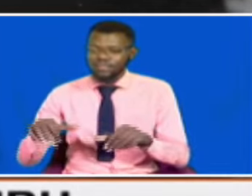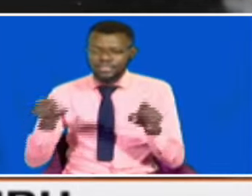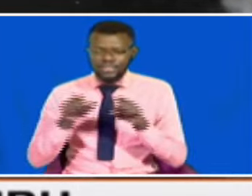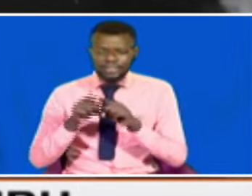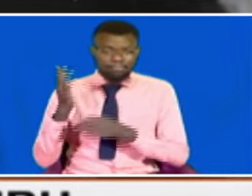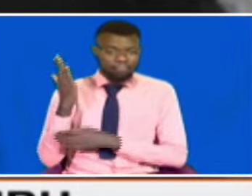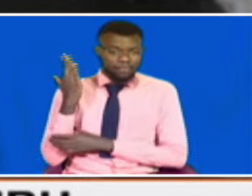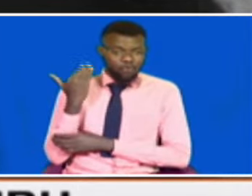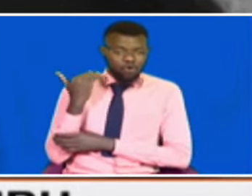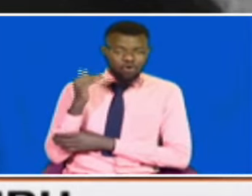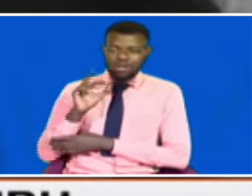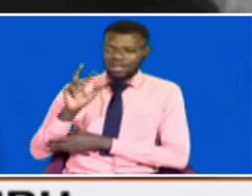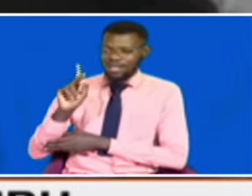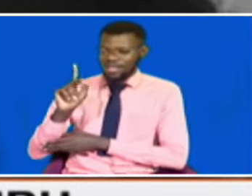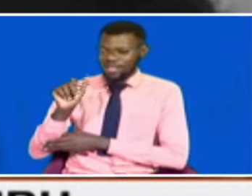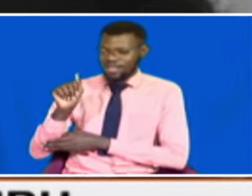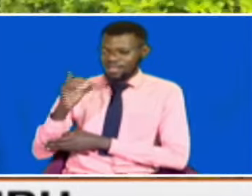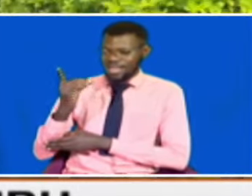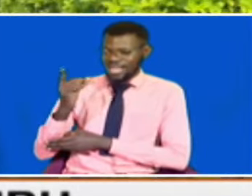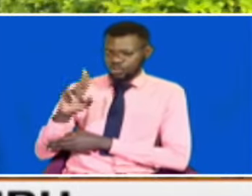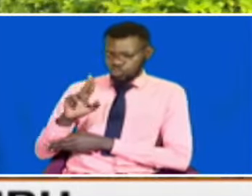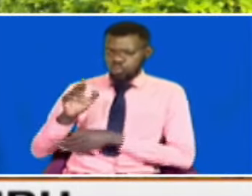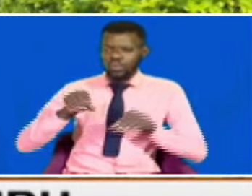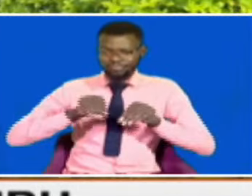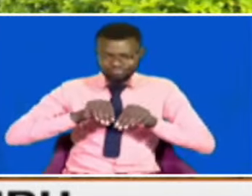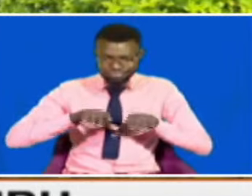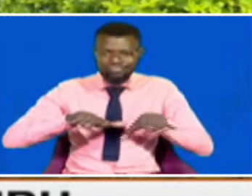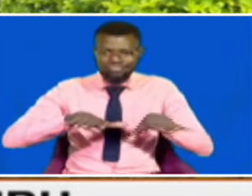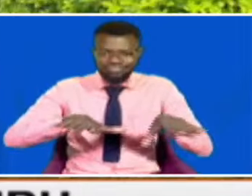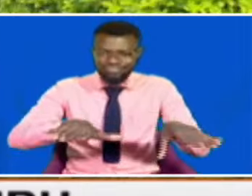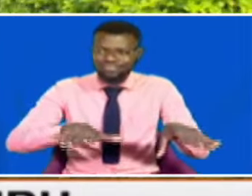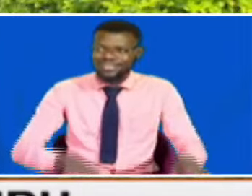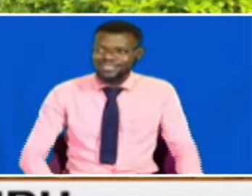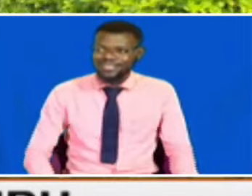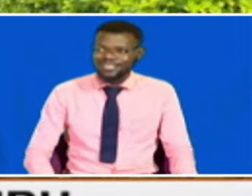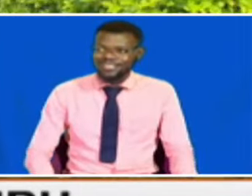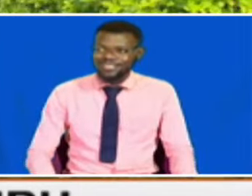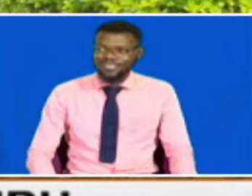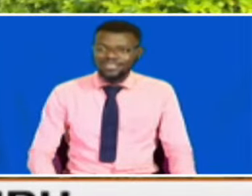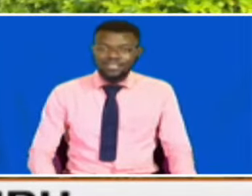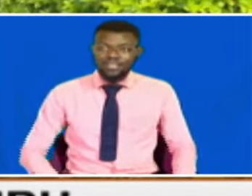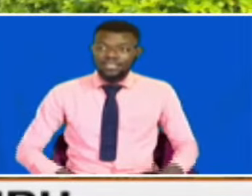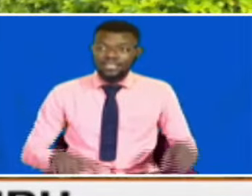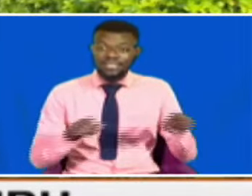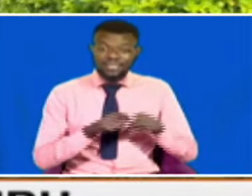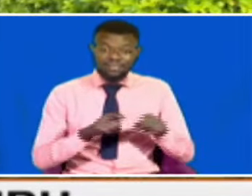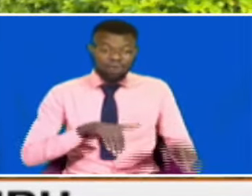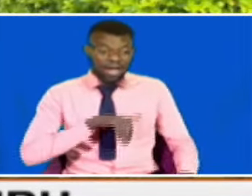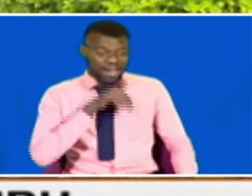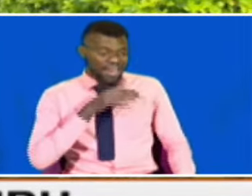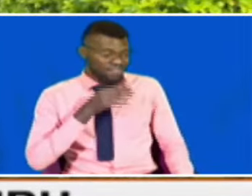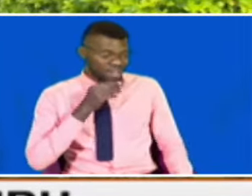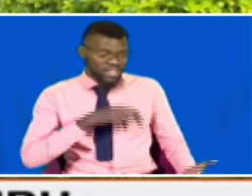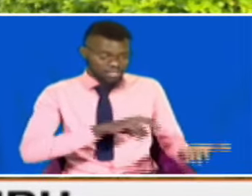then that KADU gained popularity. Kwa sababu hiyo, Bamba ya Raira,